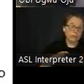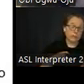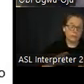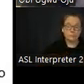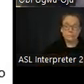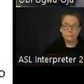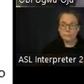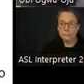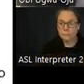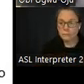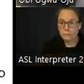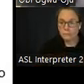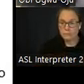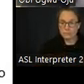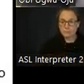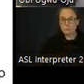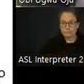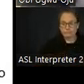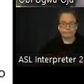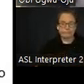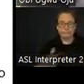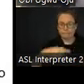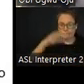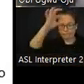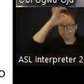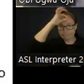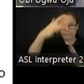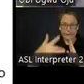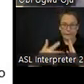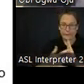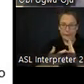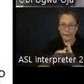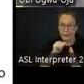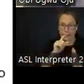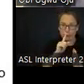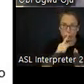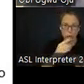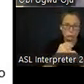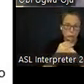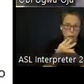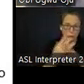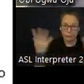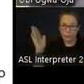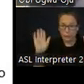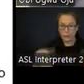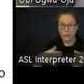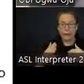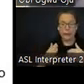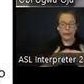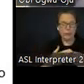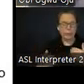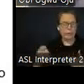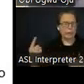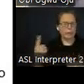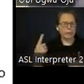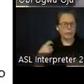I don't see myself on the screen. I'm not a tech wizard, you guys. Please bear with me. There was some commentary, and I hope this